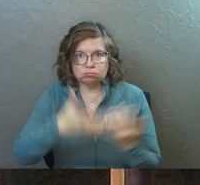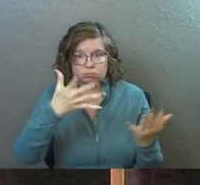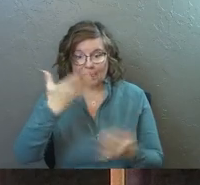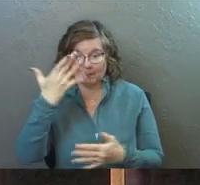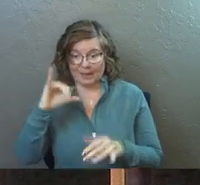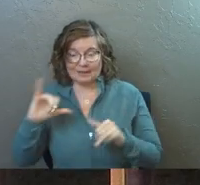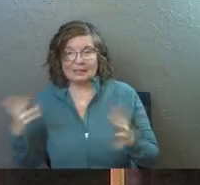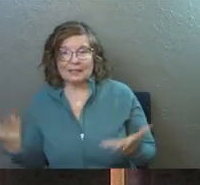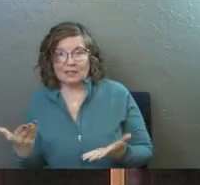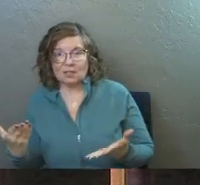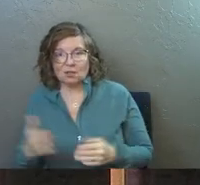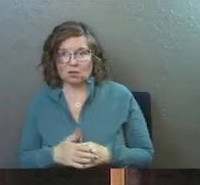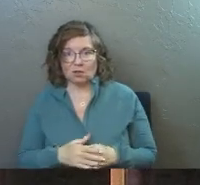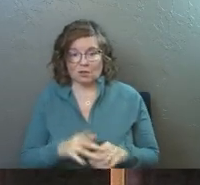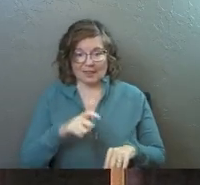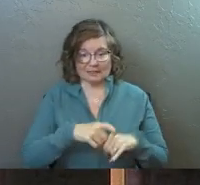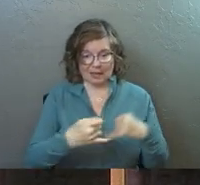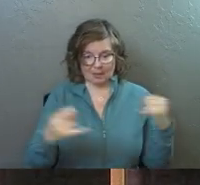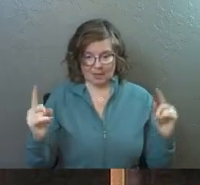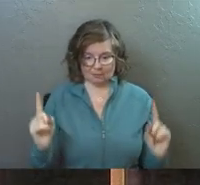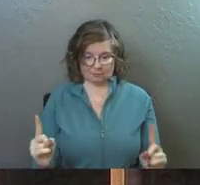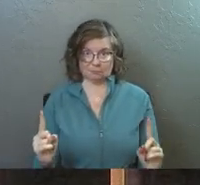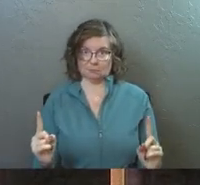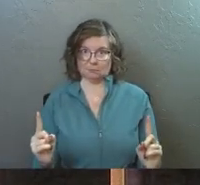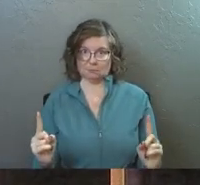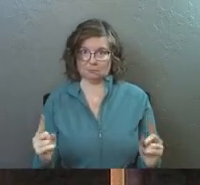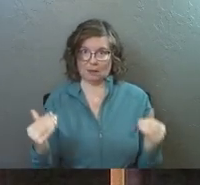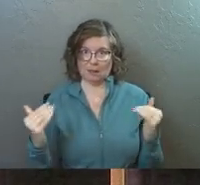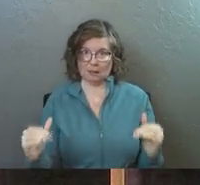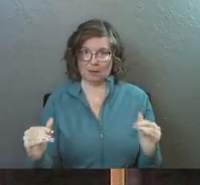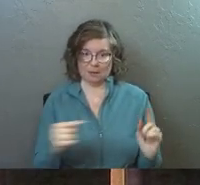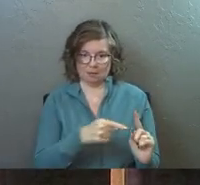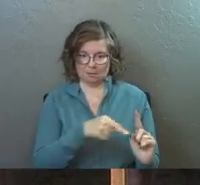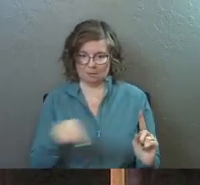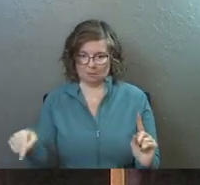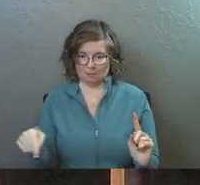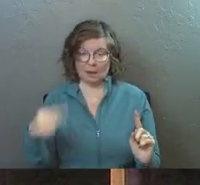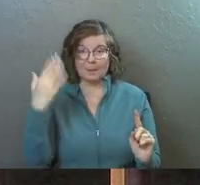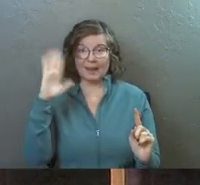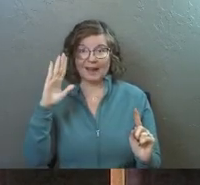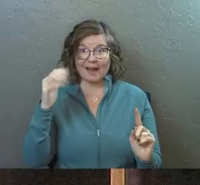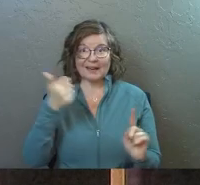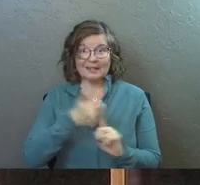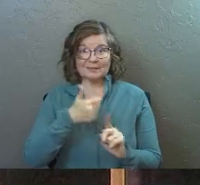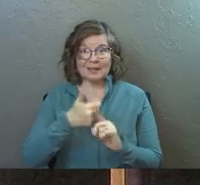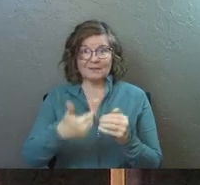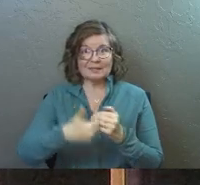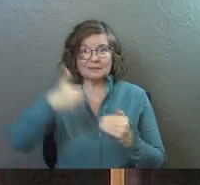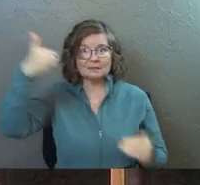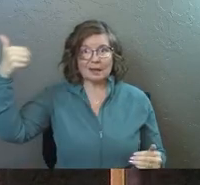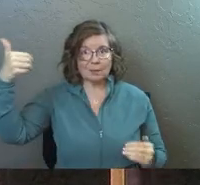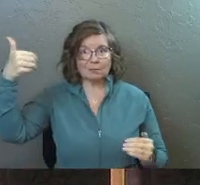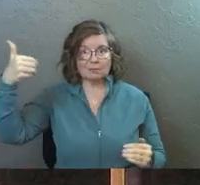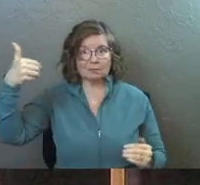This space-time continuum is this space-time continuum, and God is something else completely.